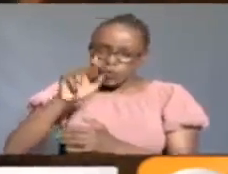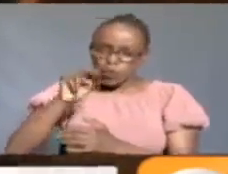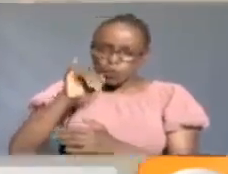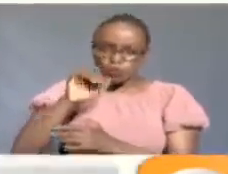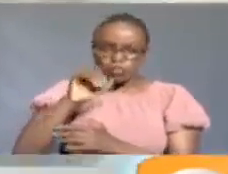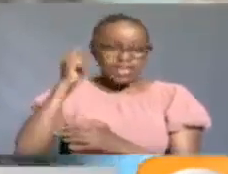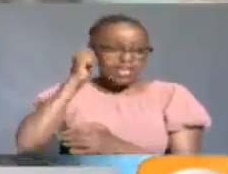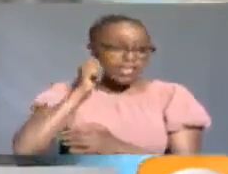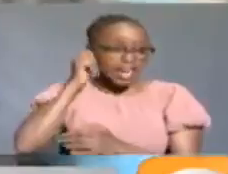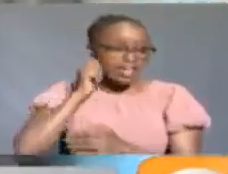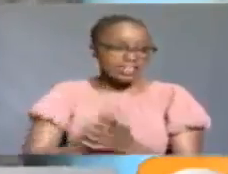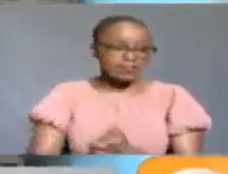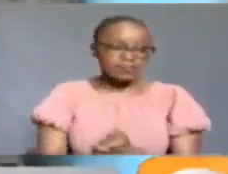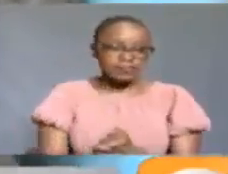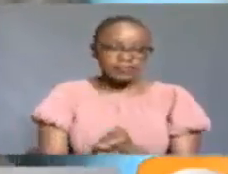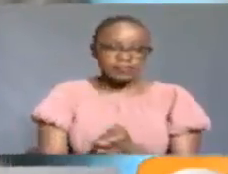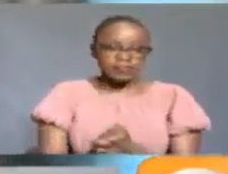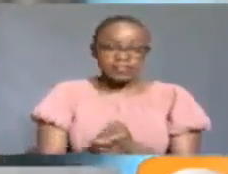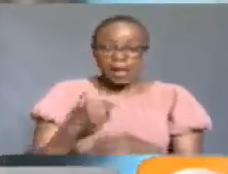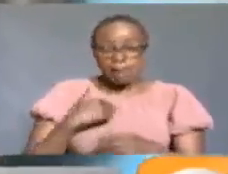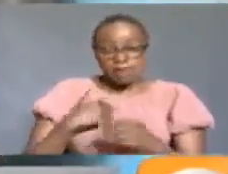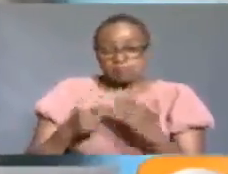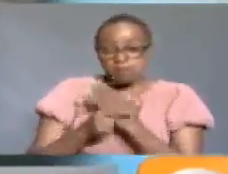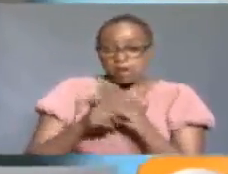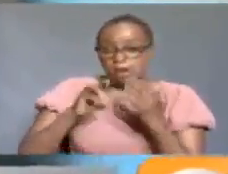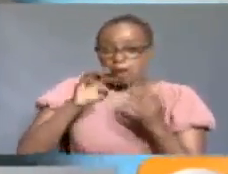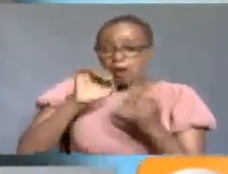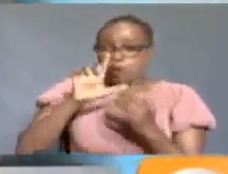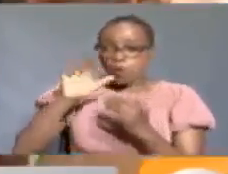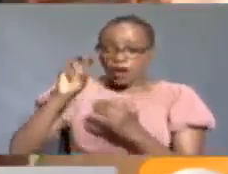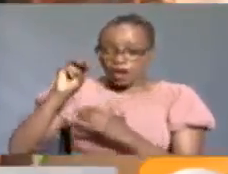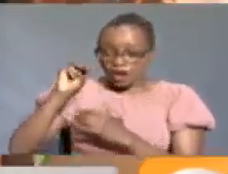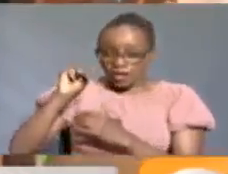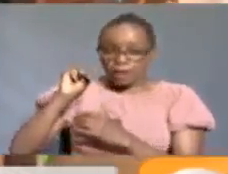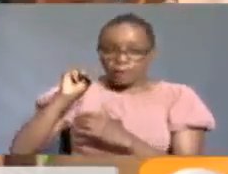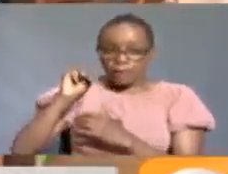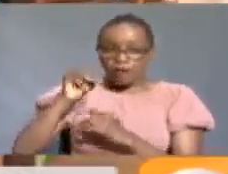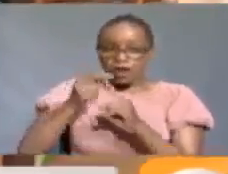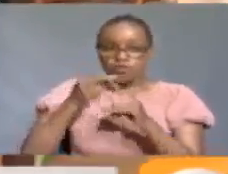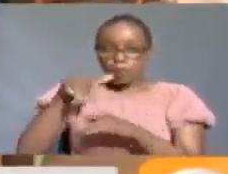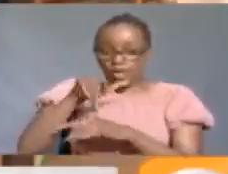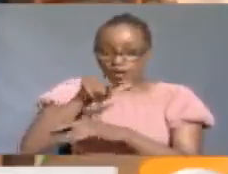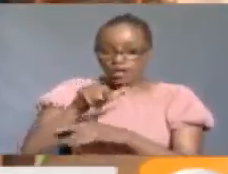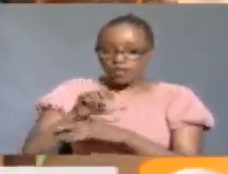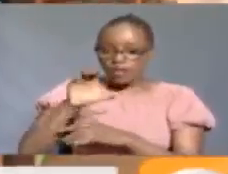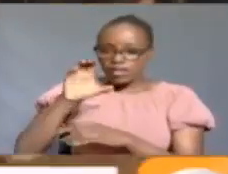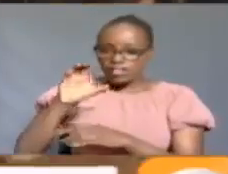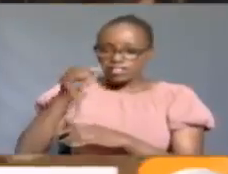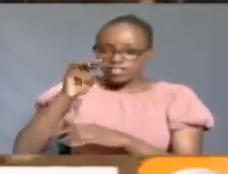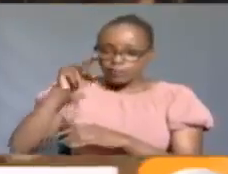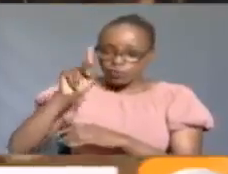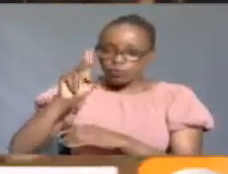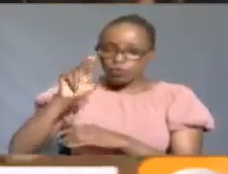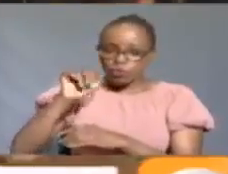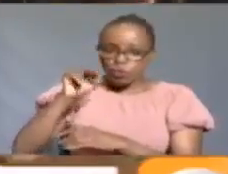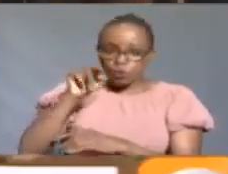iliundiwa Nandi. I'm William Onyango Oliech from this area of Chepkunyuk ward. Now